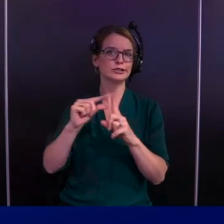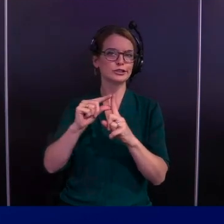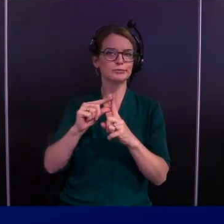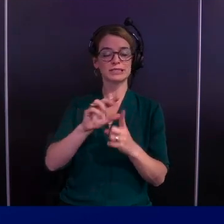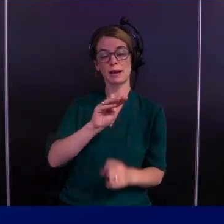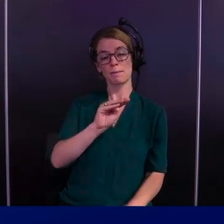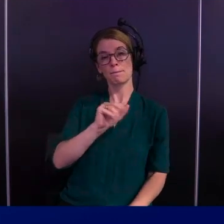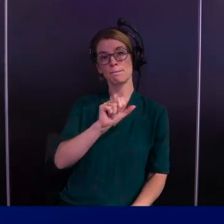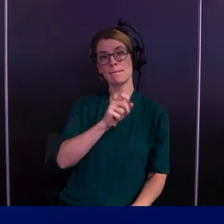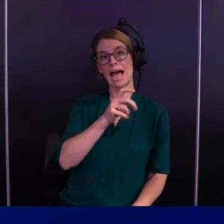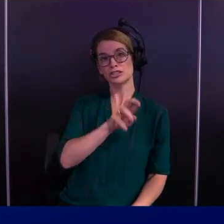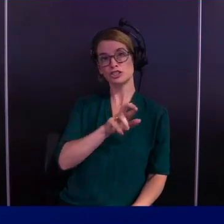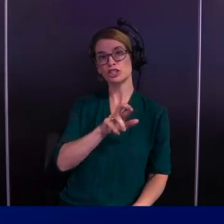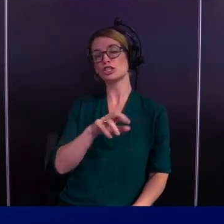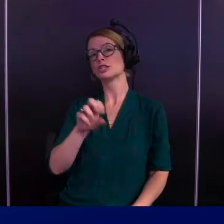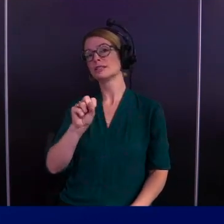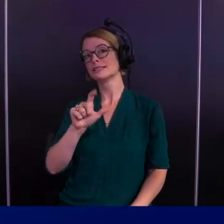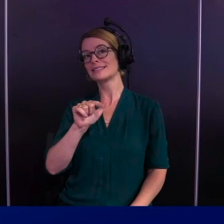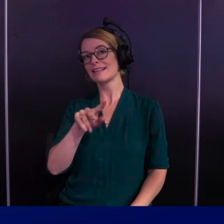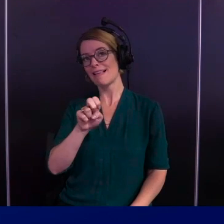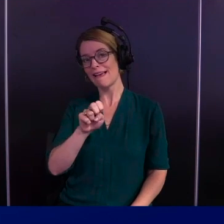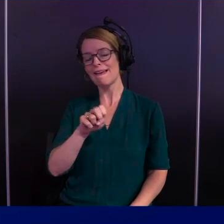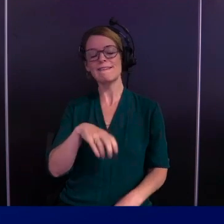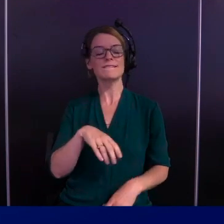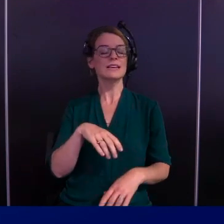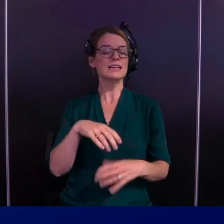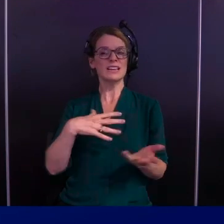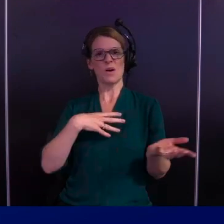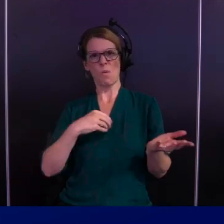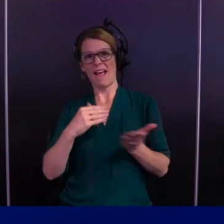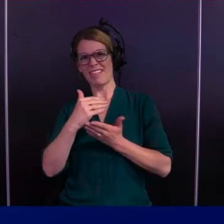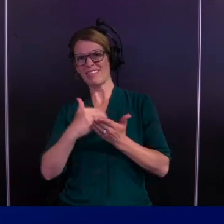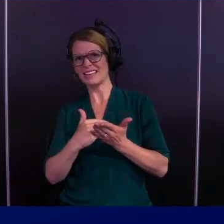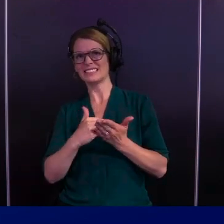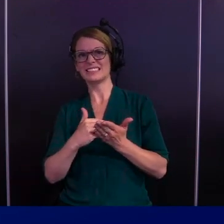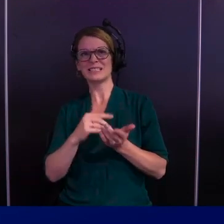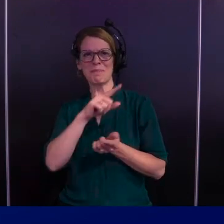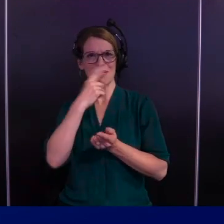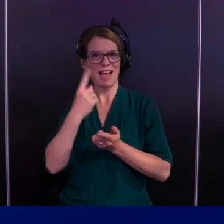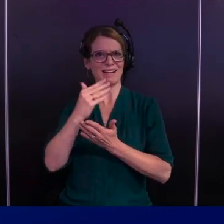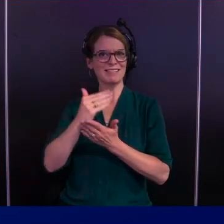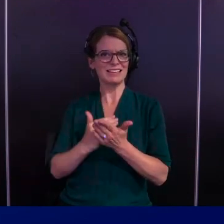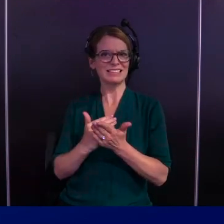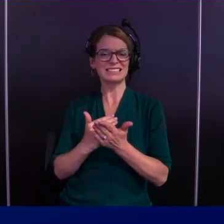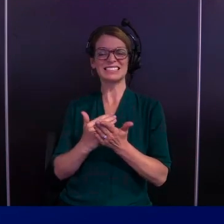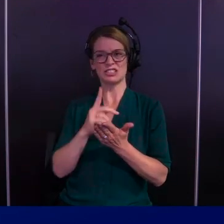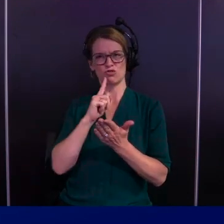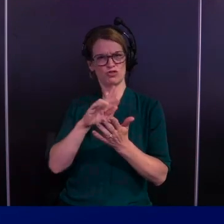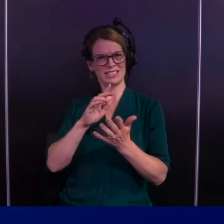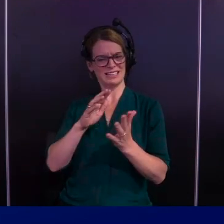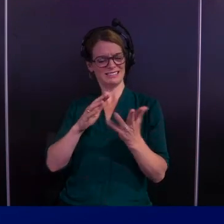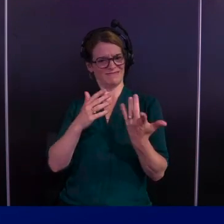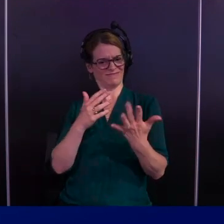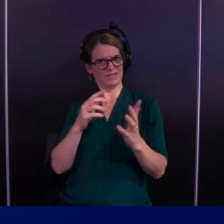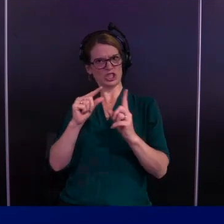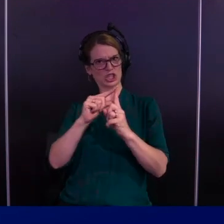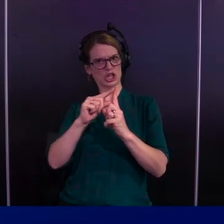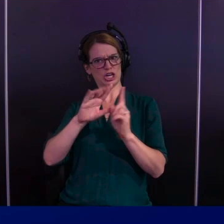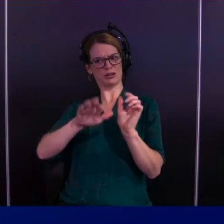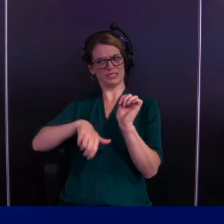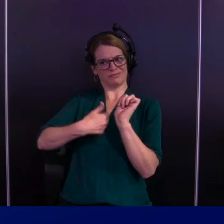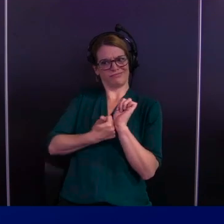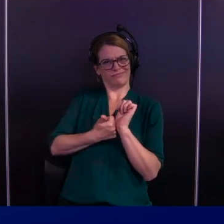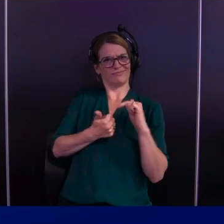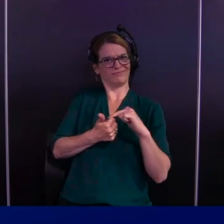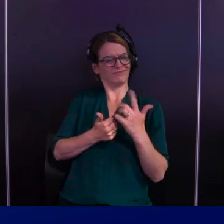about databases, whitelist, blacklist, and they're really rooted in non-inclusive systems, and so we try and change